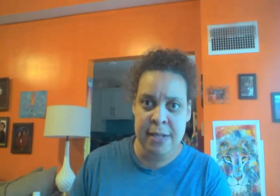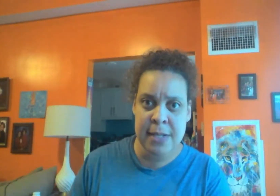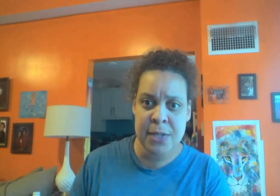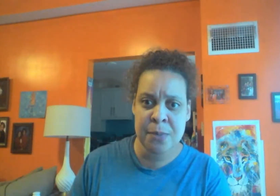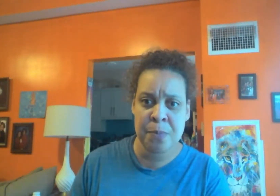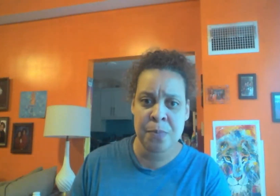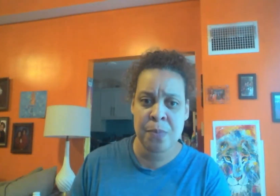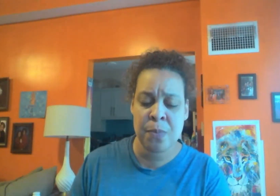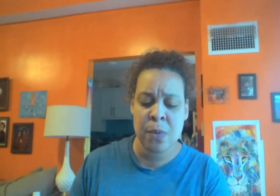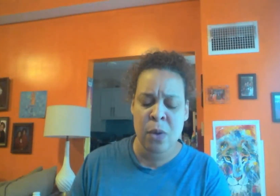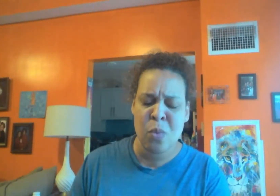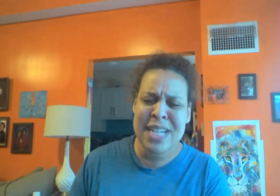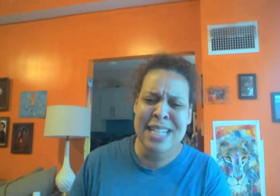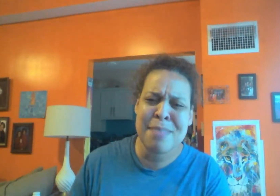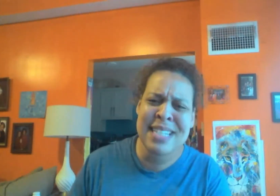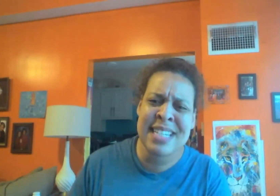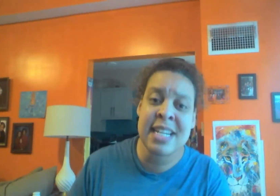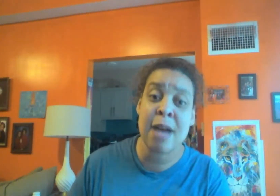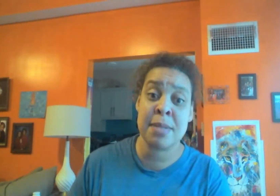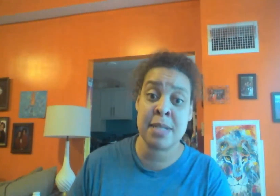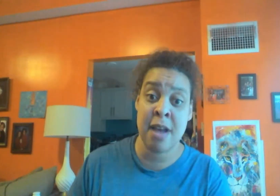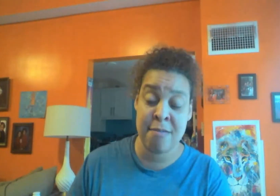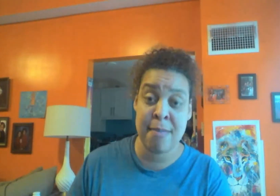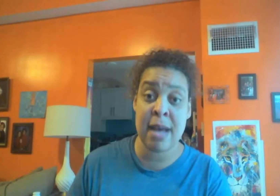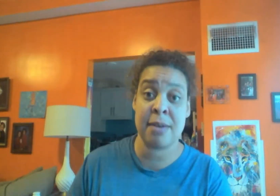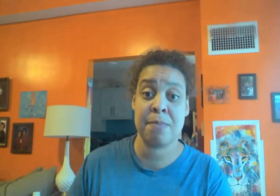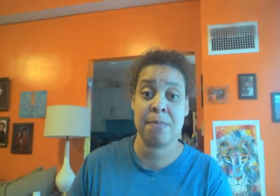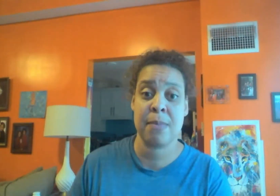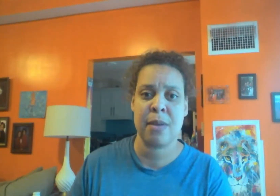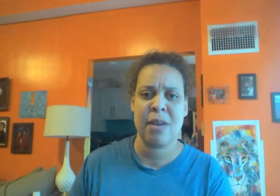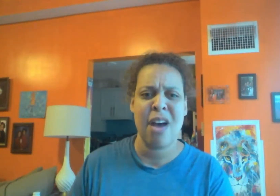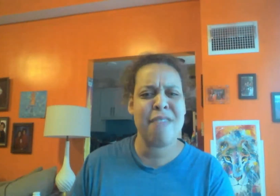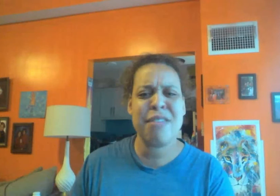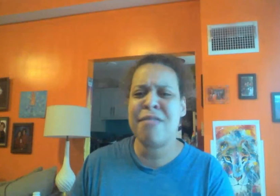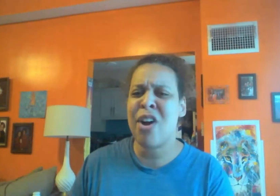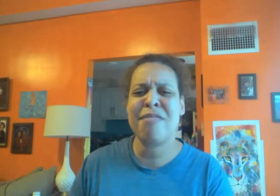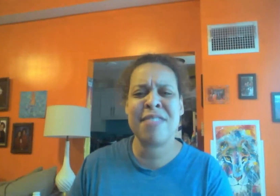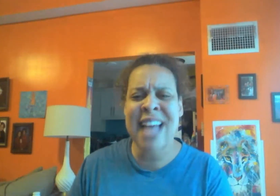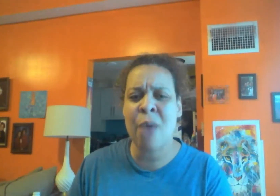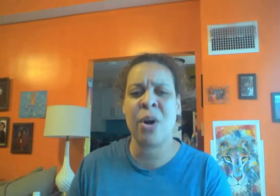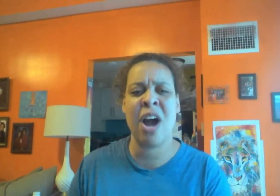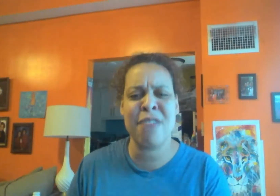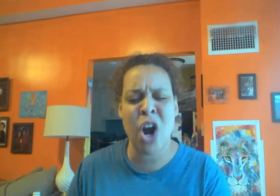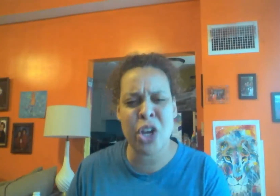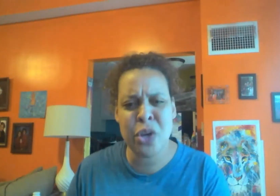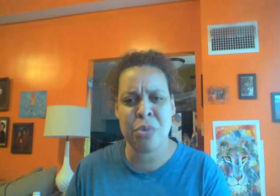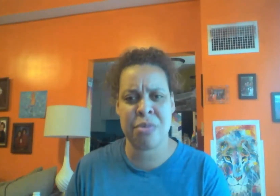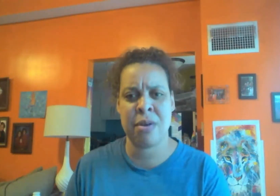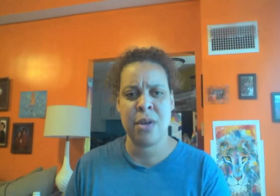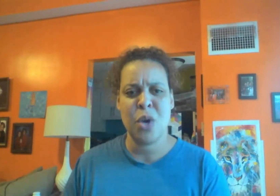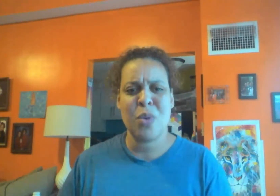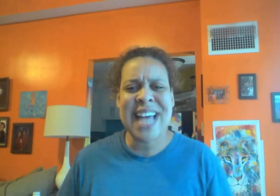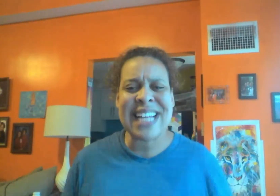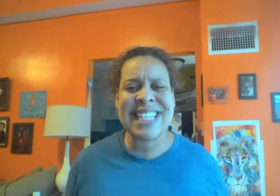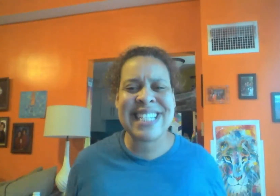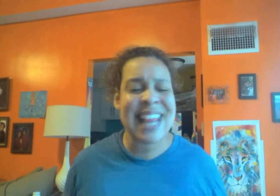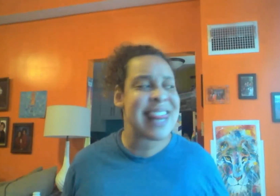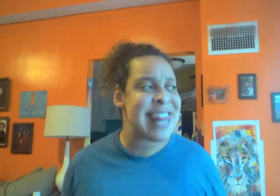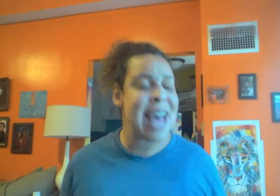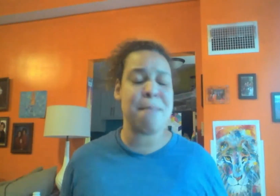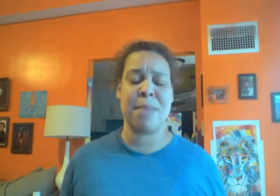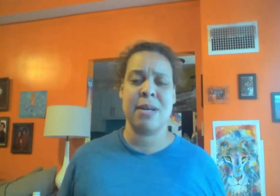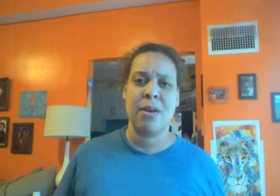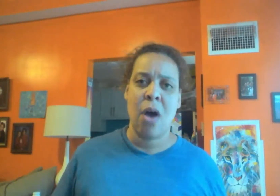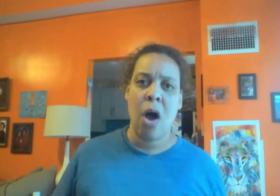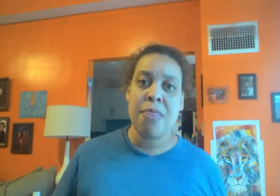and orphans, which has made stumps of men, of the very flower of our youth, which has